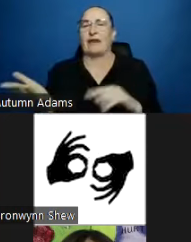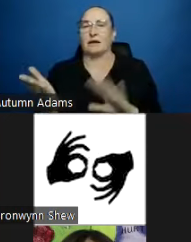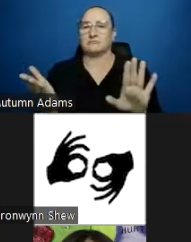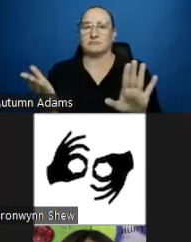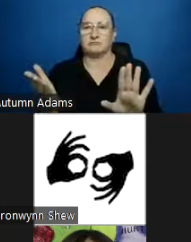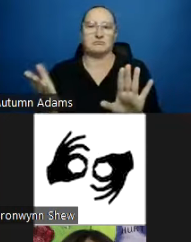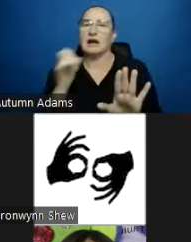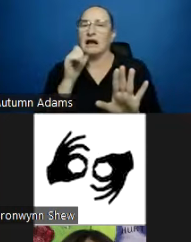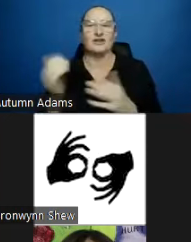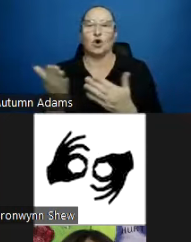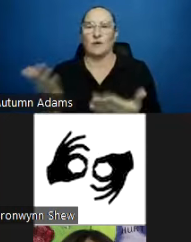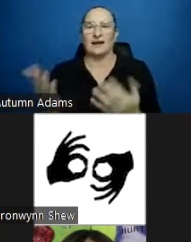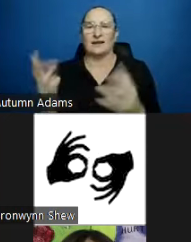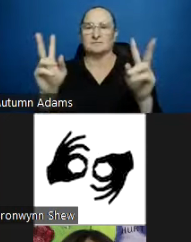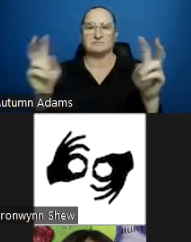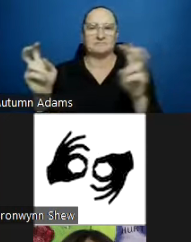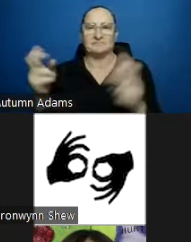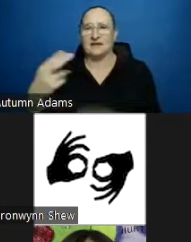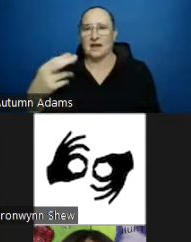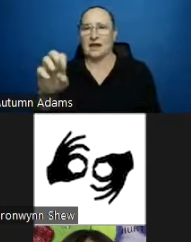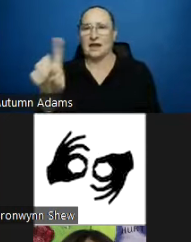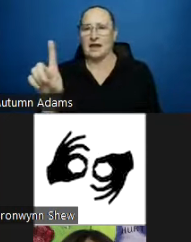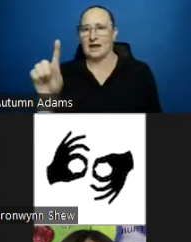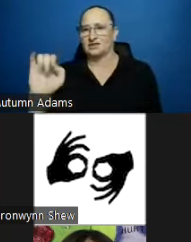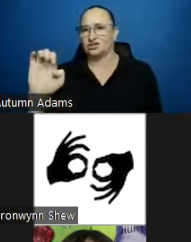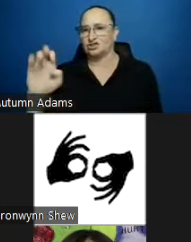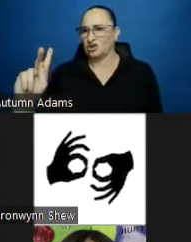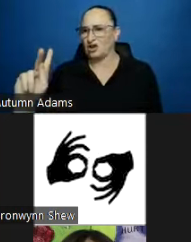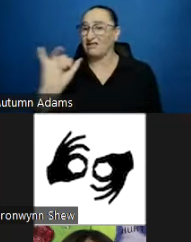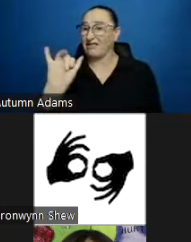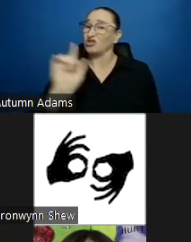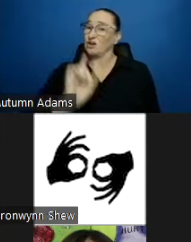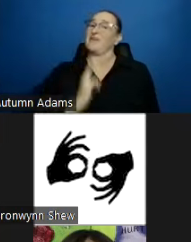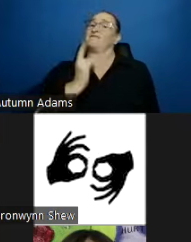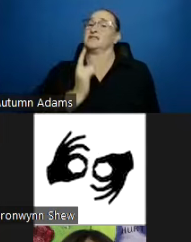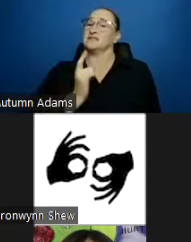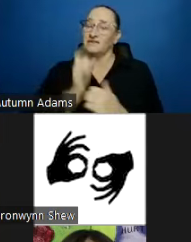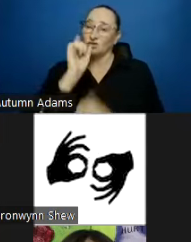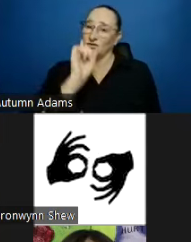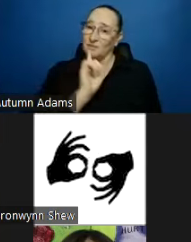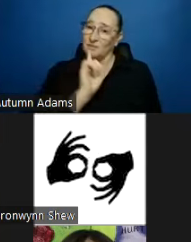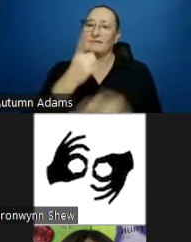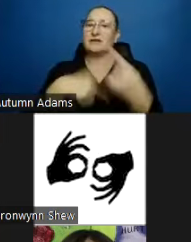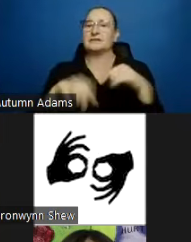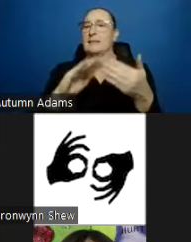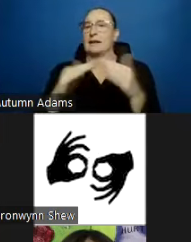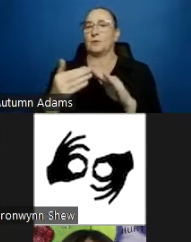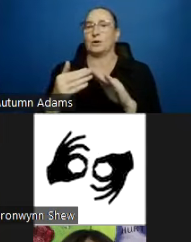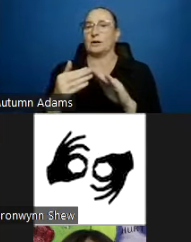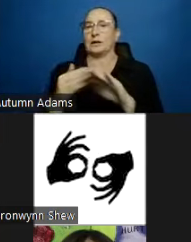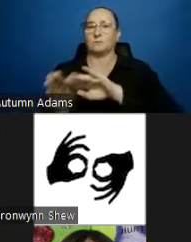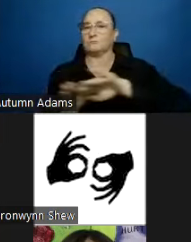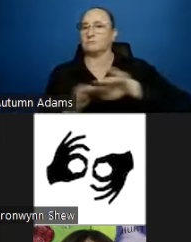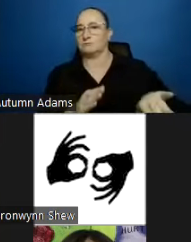use hand talk because that could be offensive to the deaf and signing community. So using